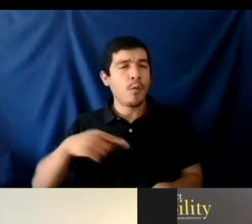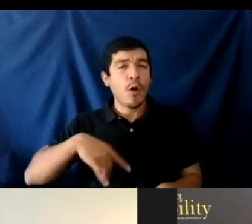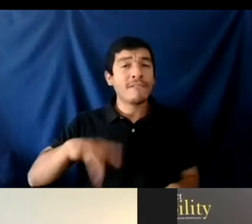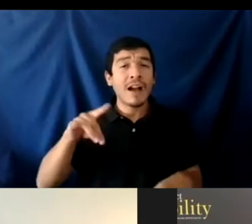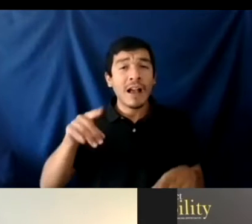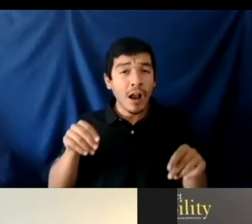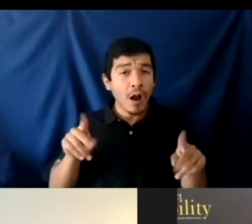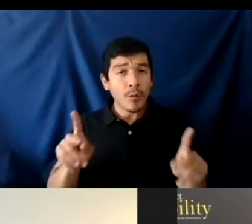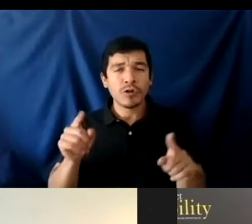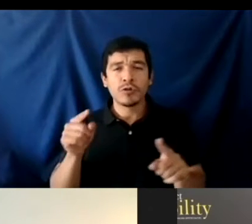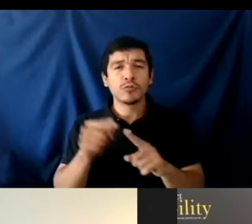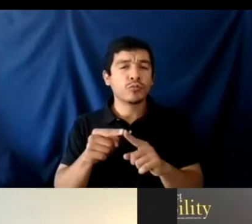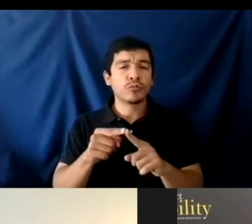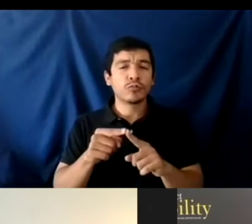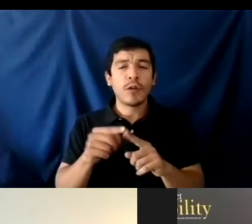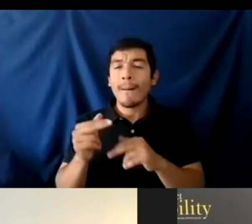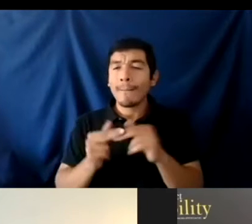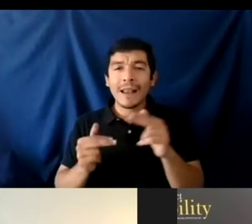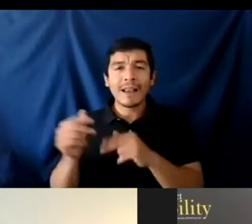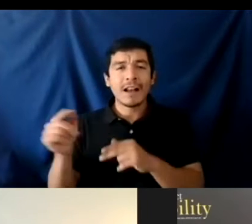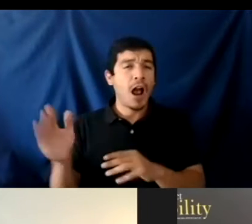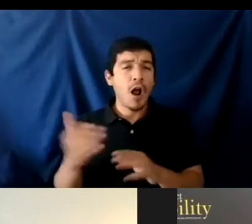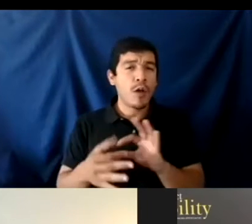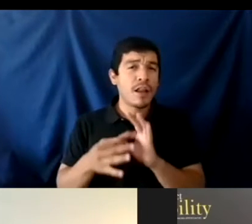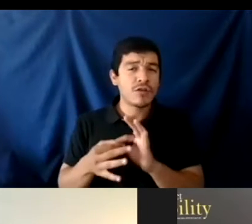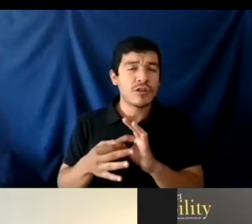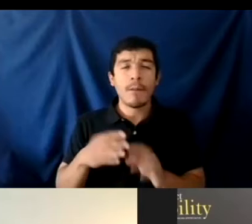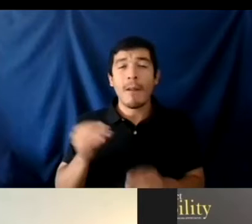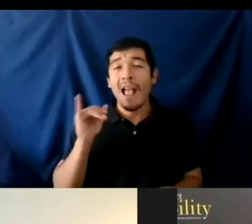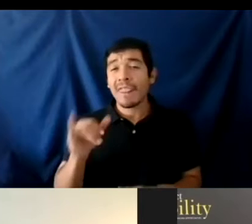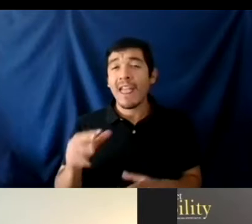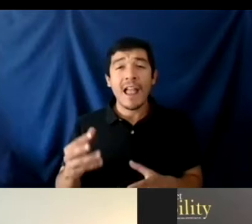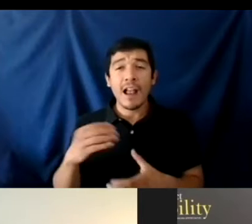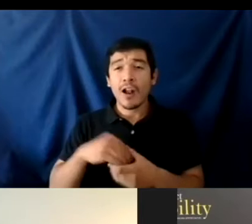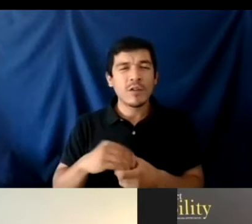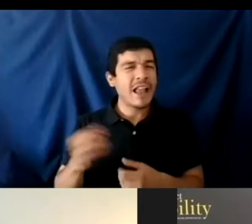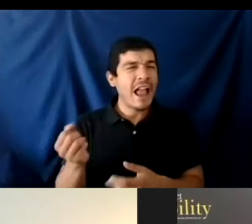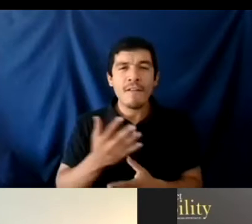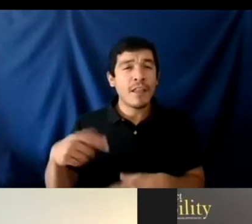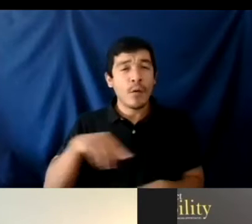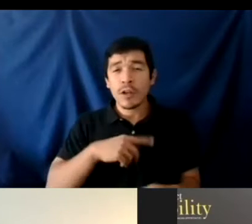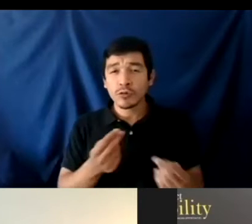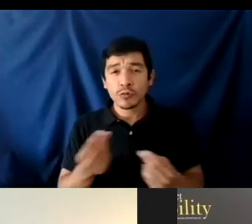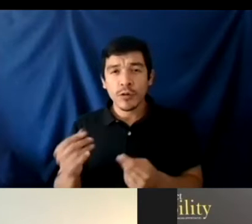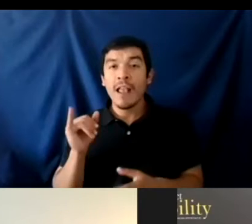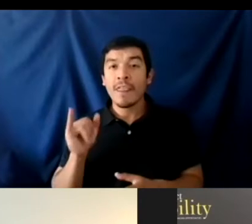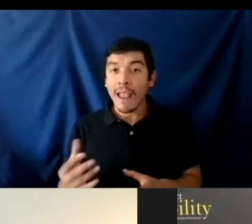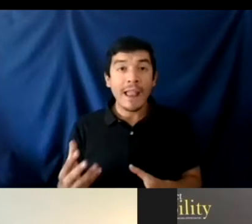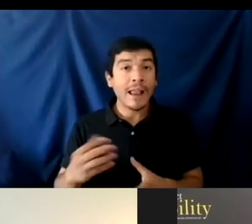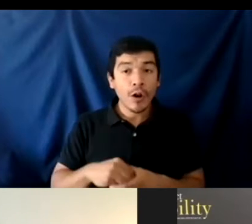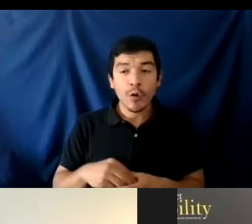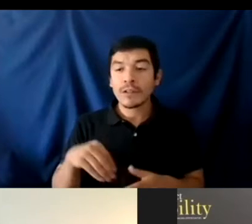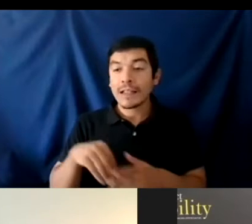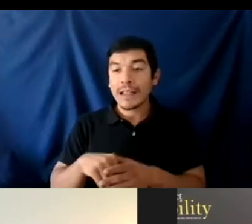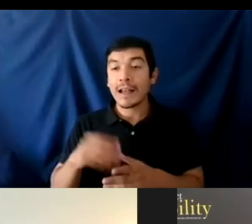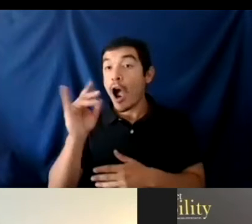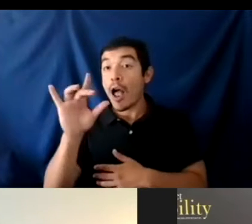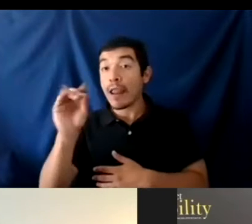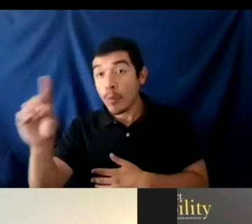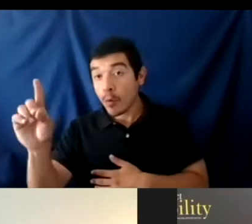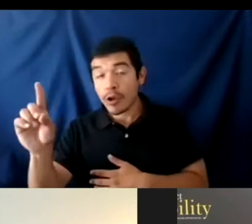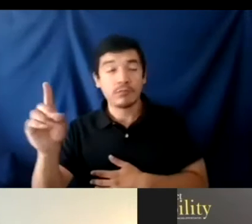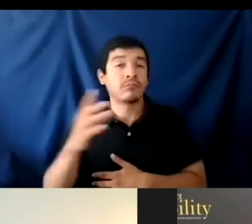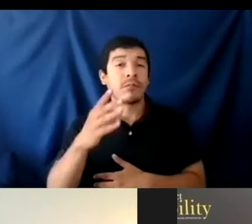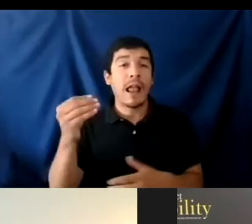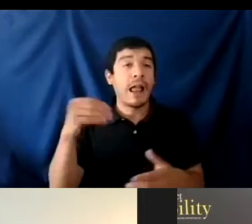to build those relationships, and that includes in everything that we do. That includes within Hollywood and